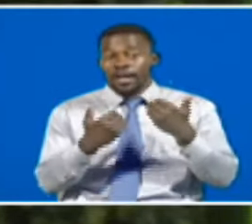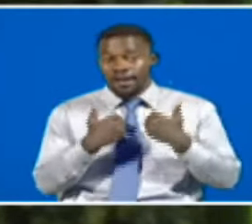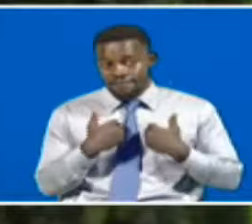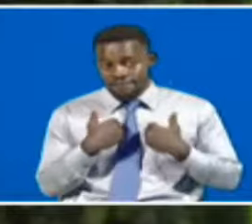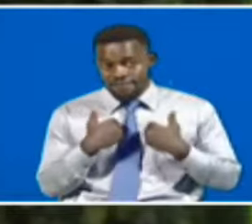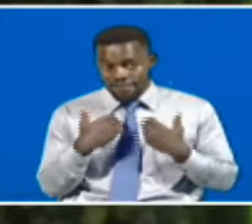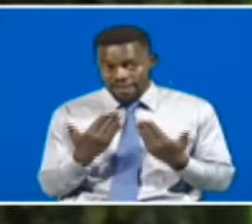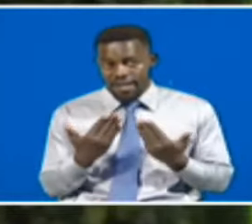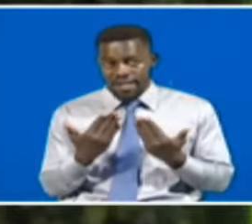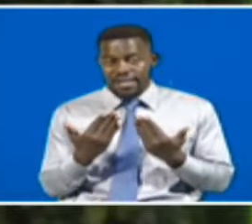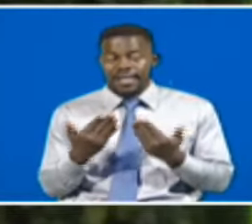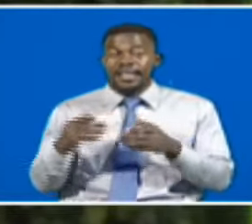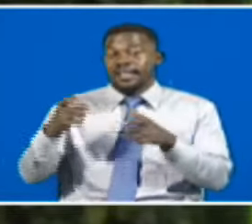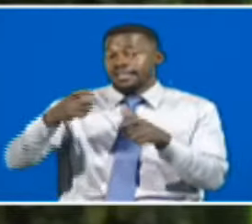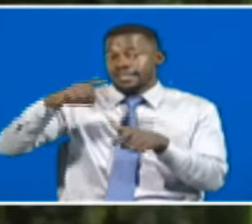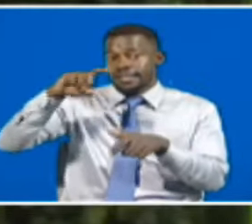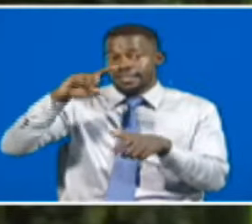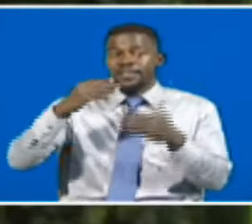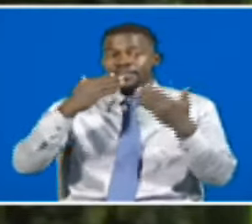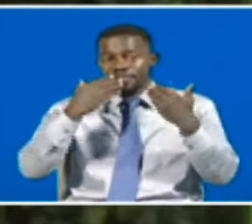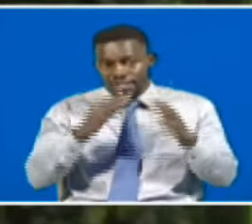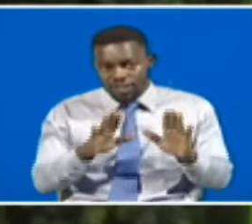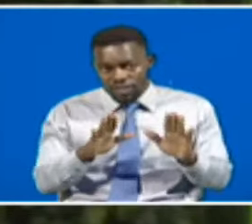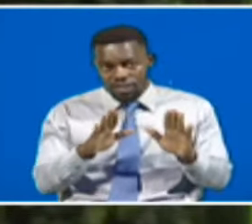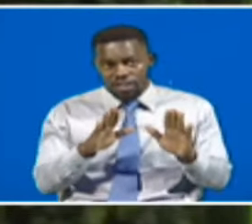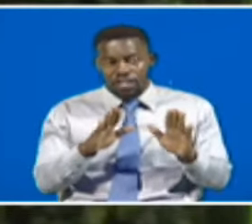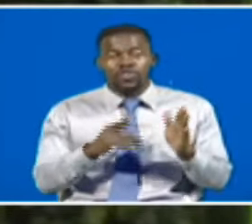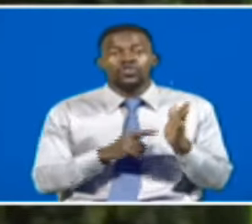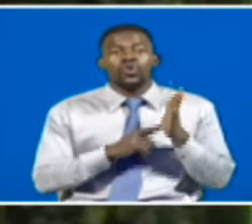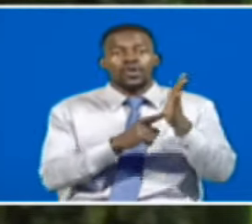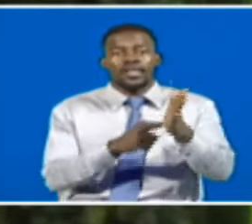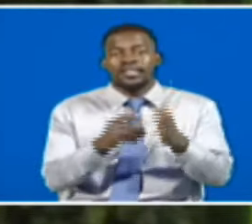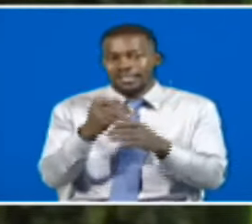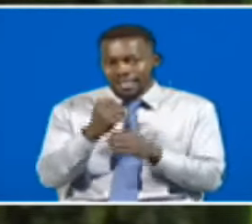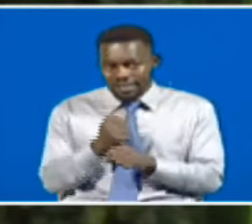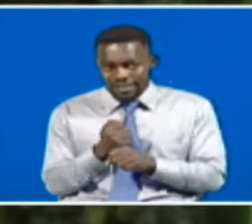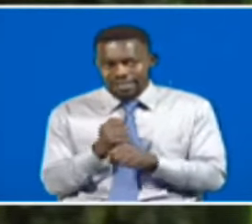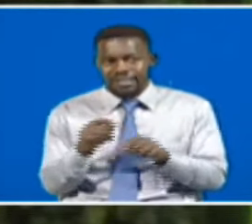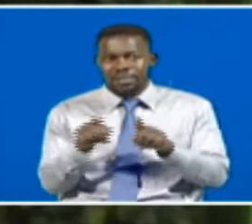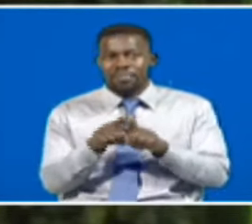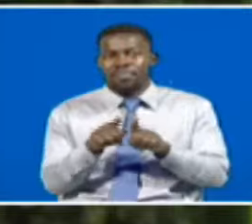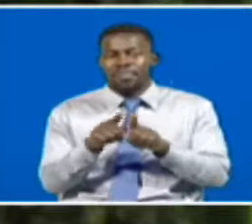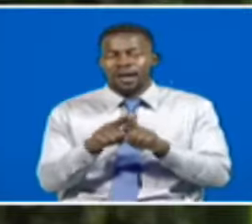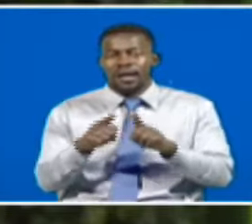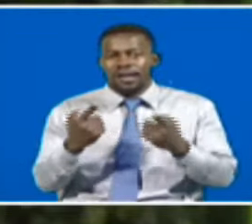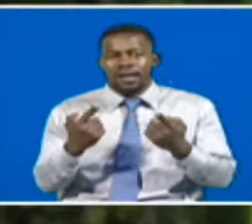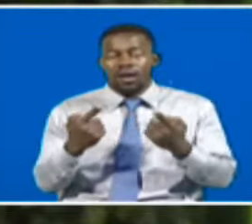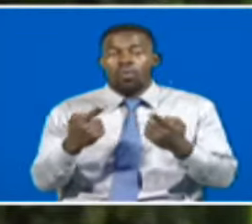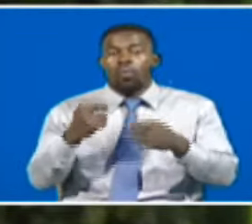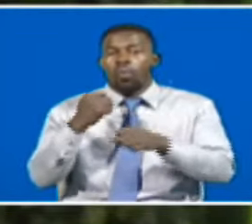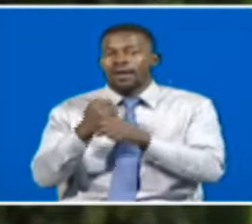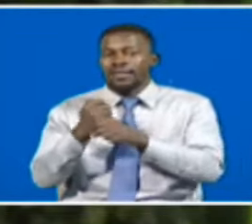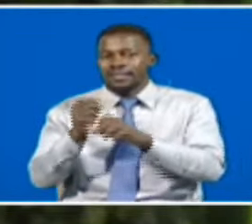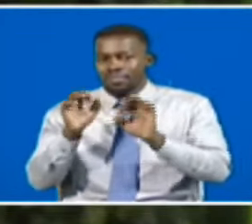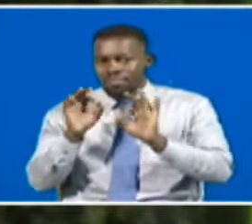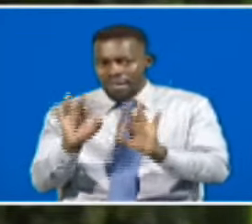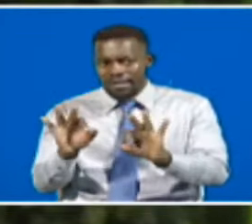substantial increase, reflecting the trust and confidence placed in us by our